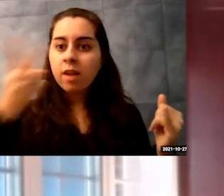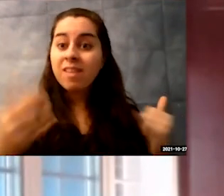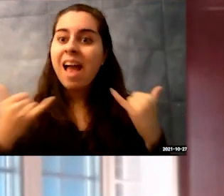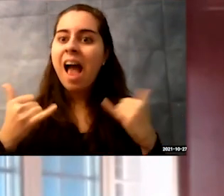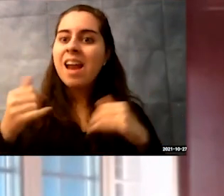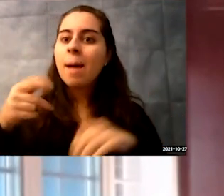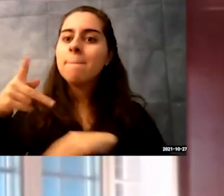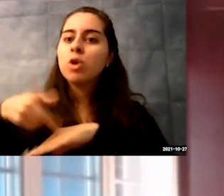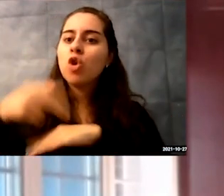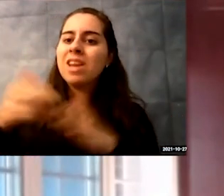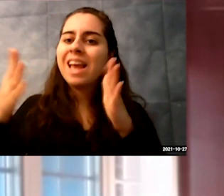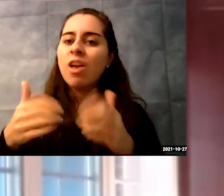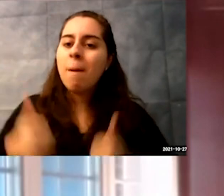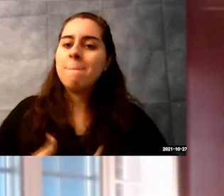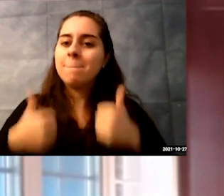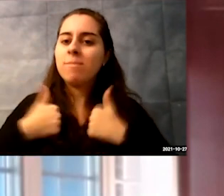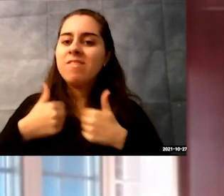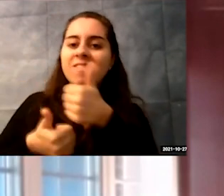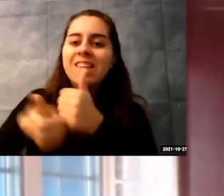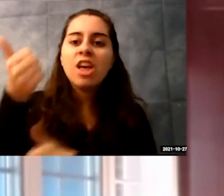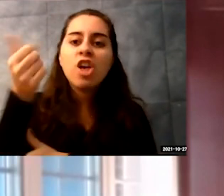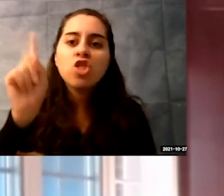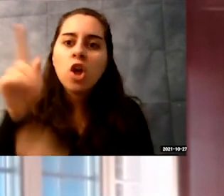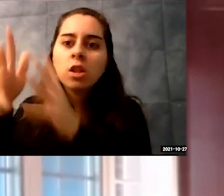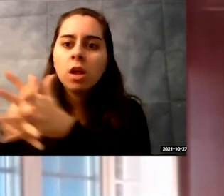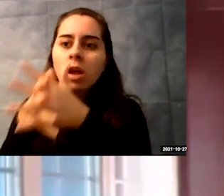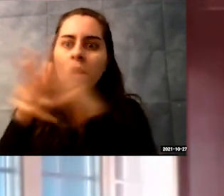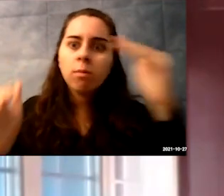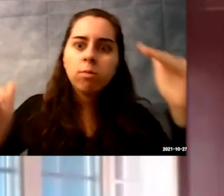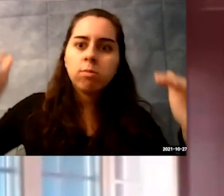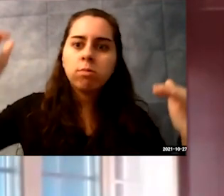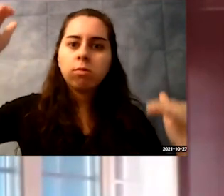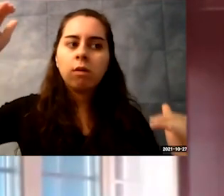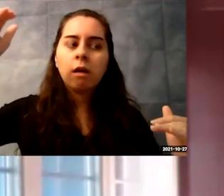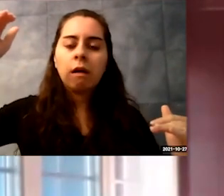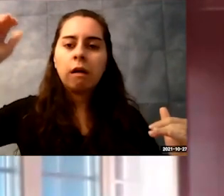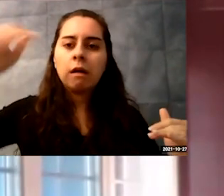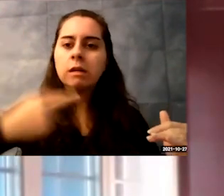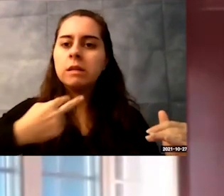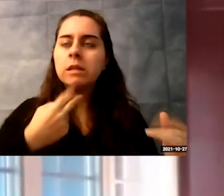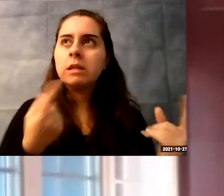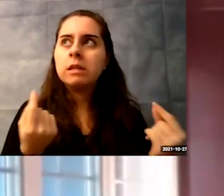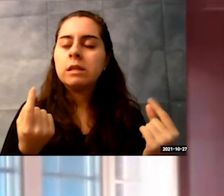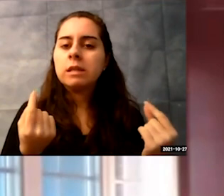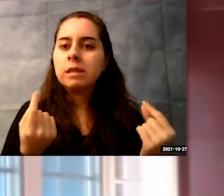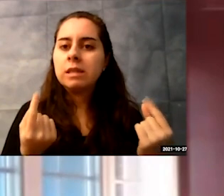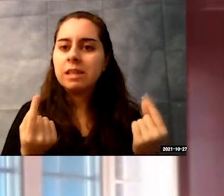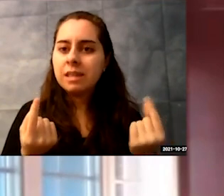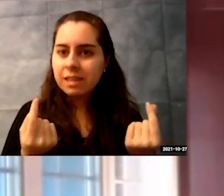in the United States, not in Puerto Rico. What does that mean? How do we deal with that? And I